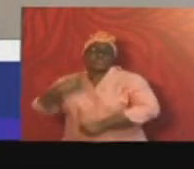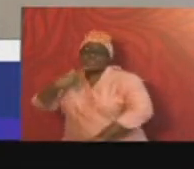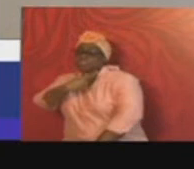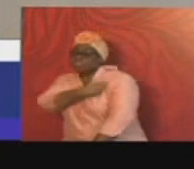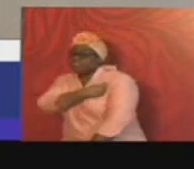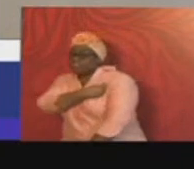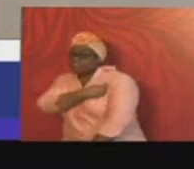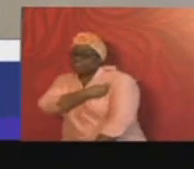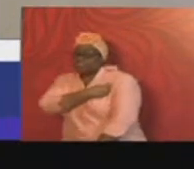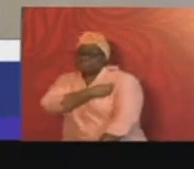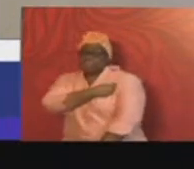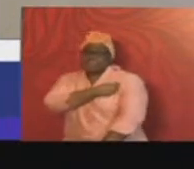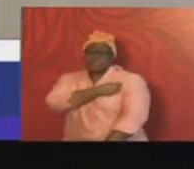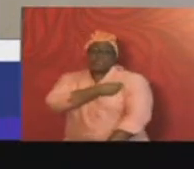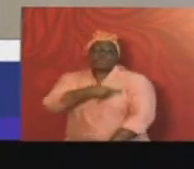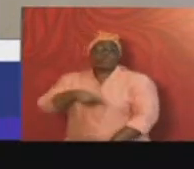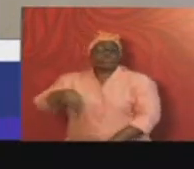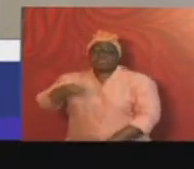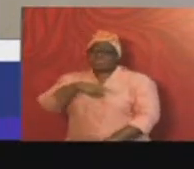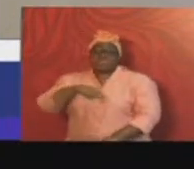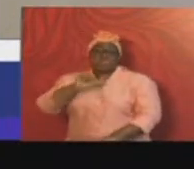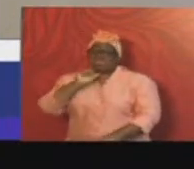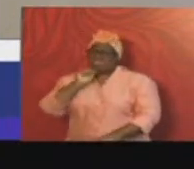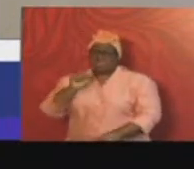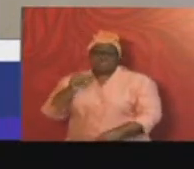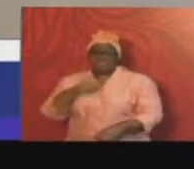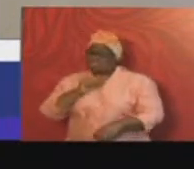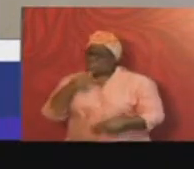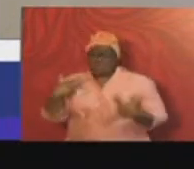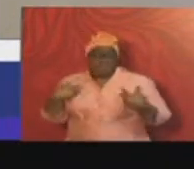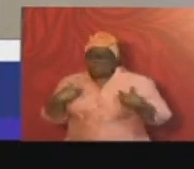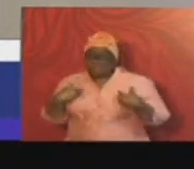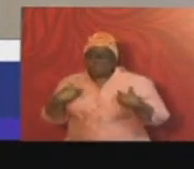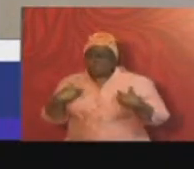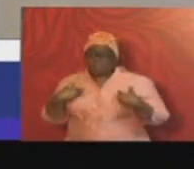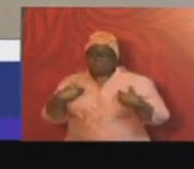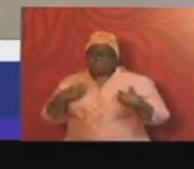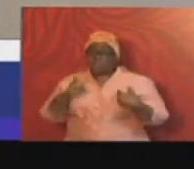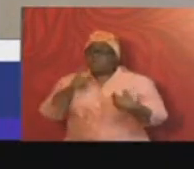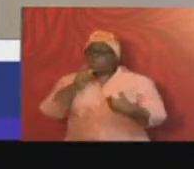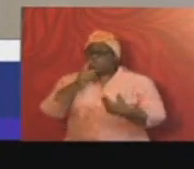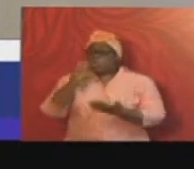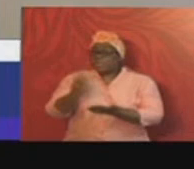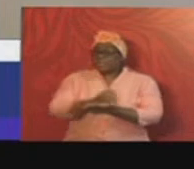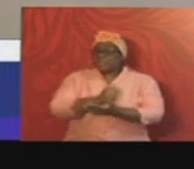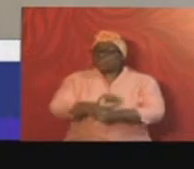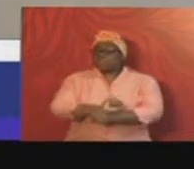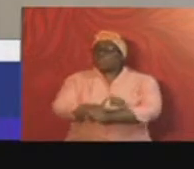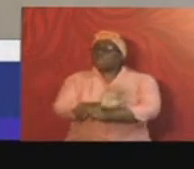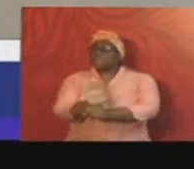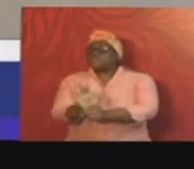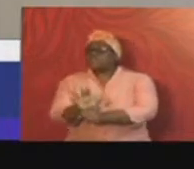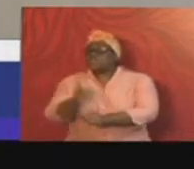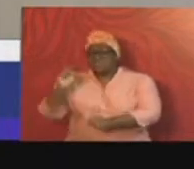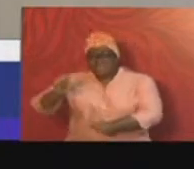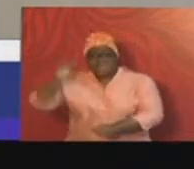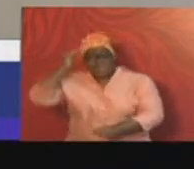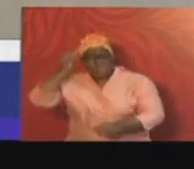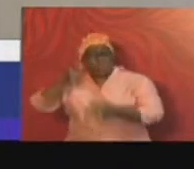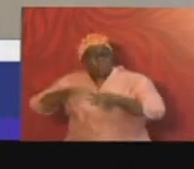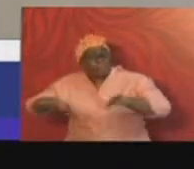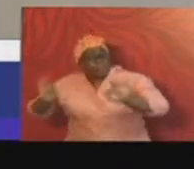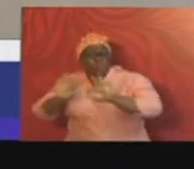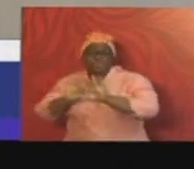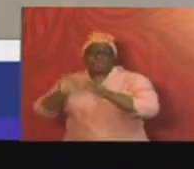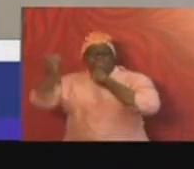I was wondering whether something, because he felt it would be important for the population to know and make an informed decision. Is there any way